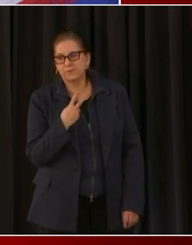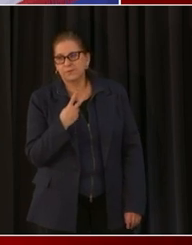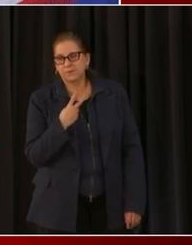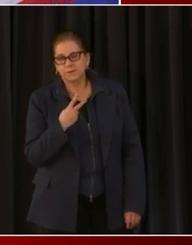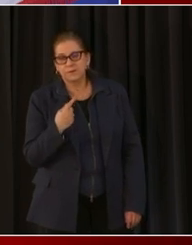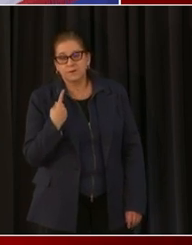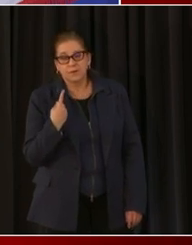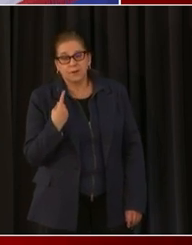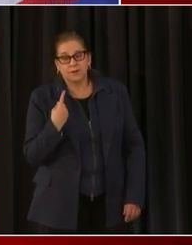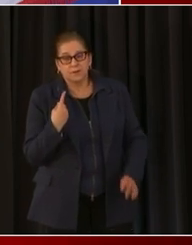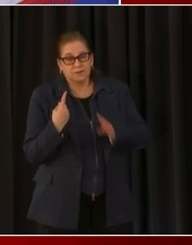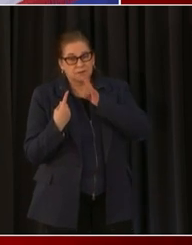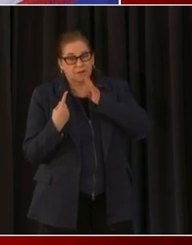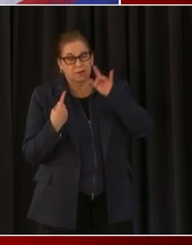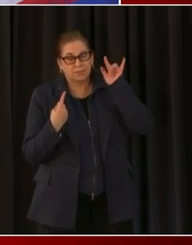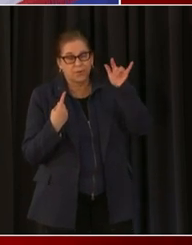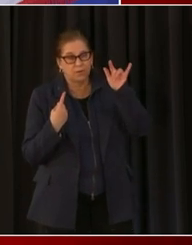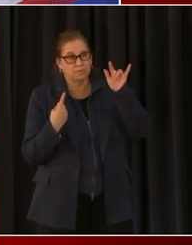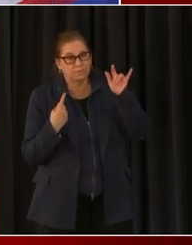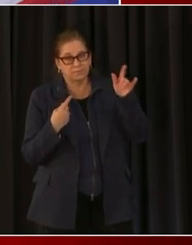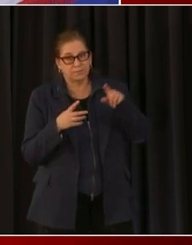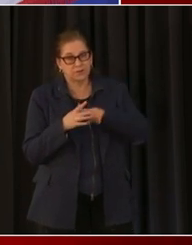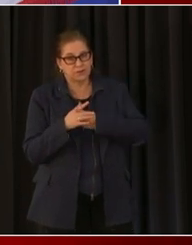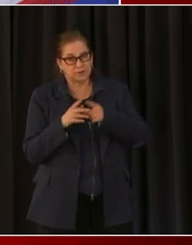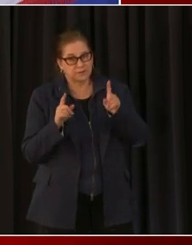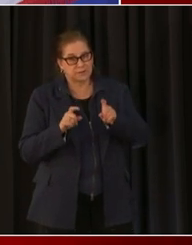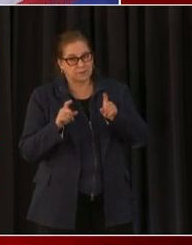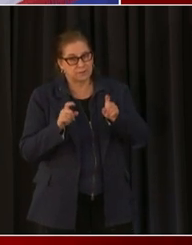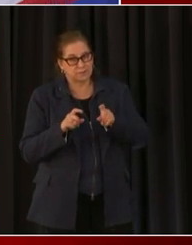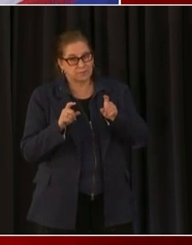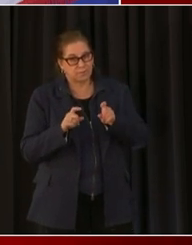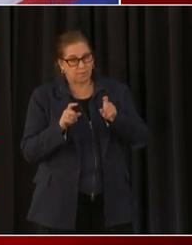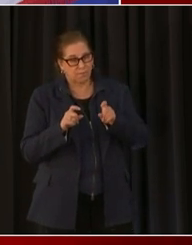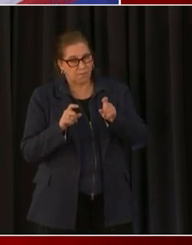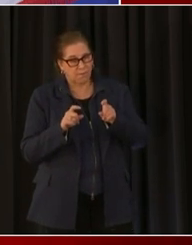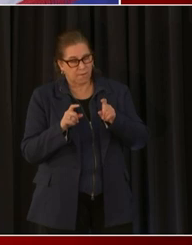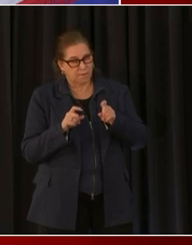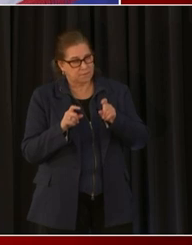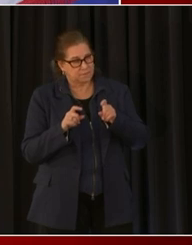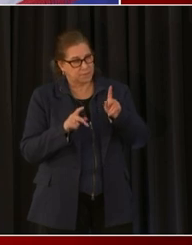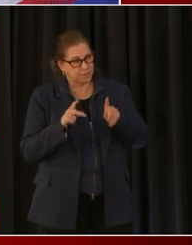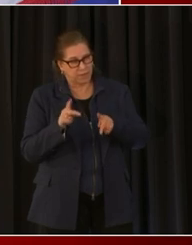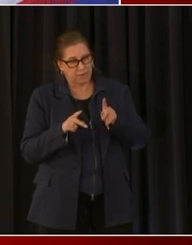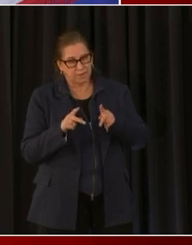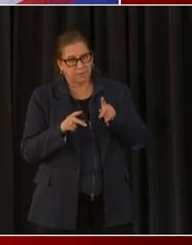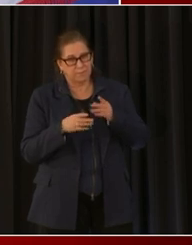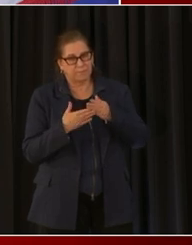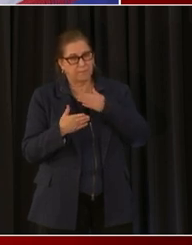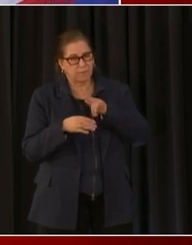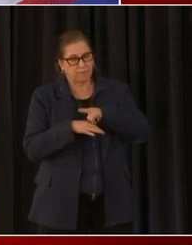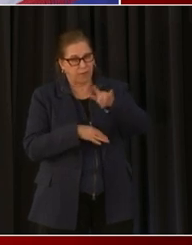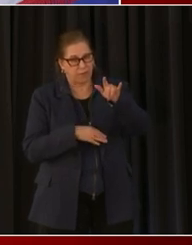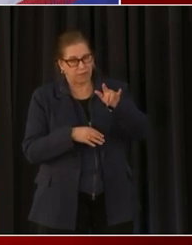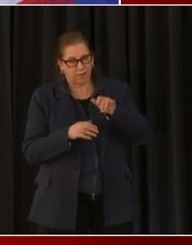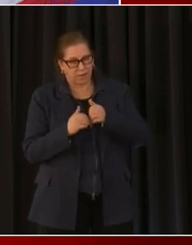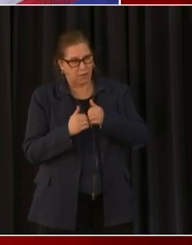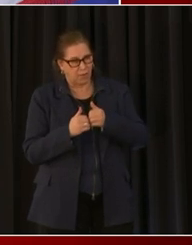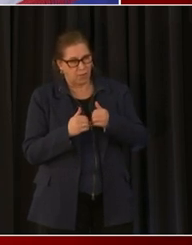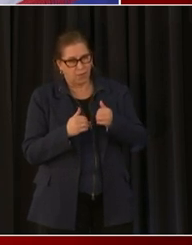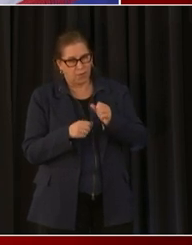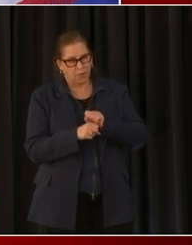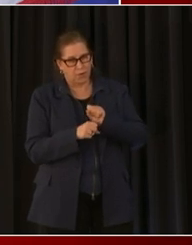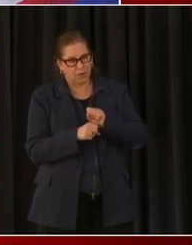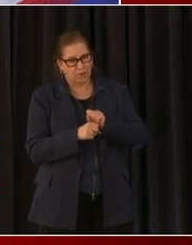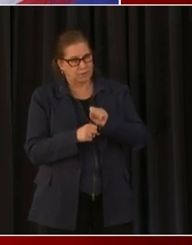the airports are now starting testing. Would that data come to DC at all, the test results? Do you know, I know